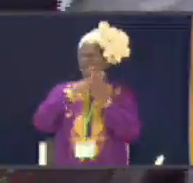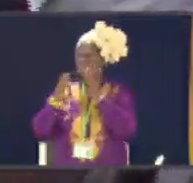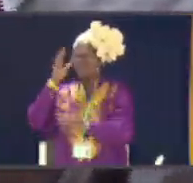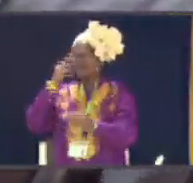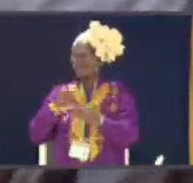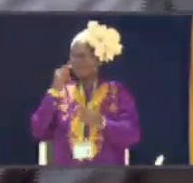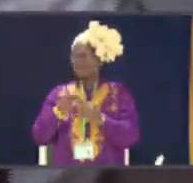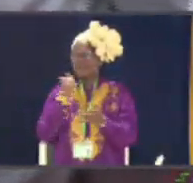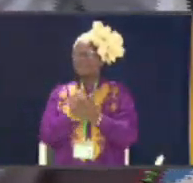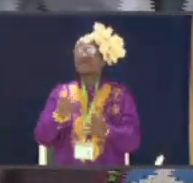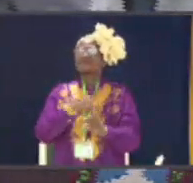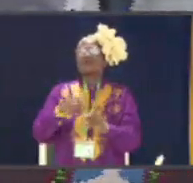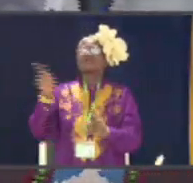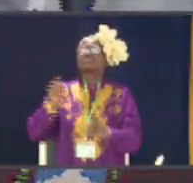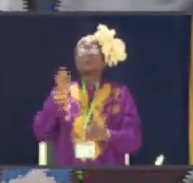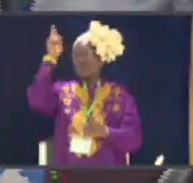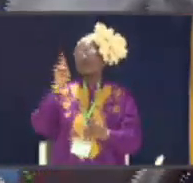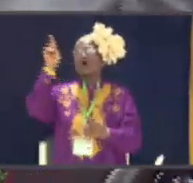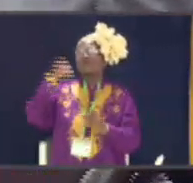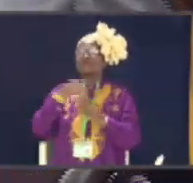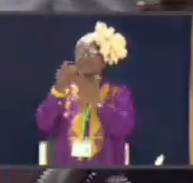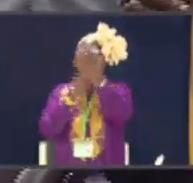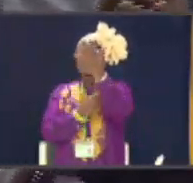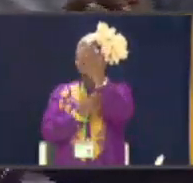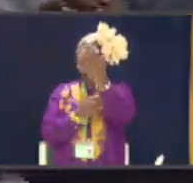be ba ji la aro ona la fun yin